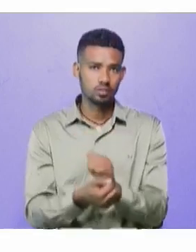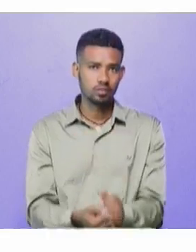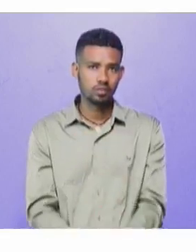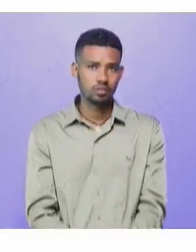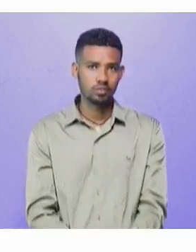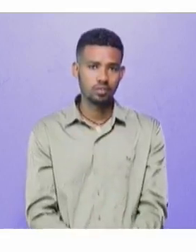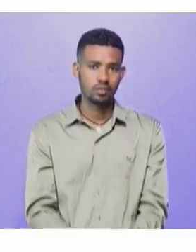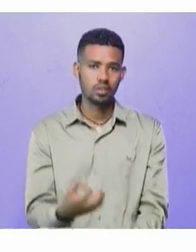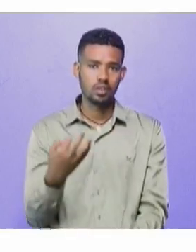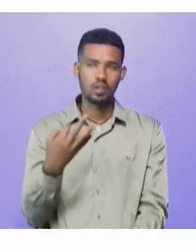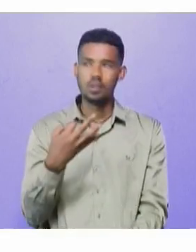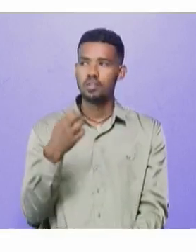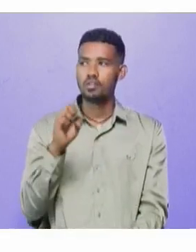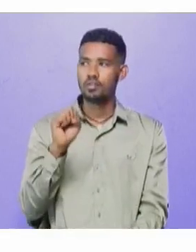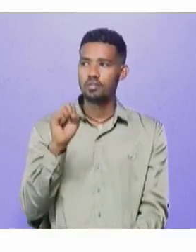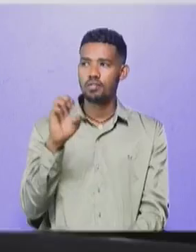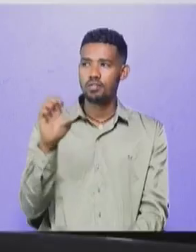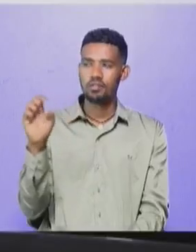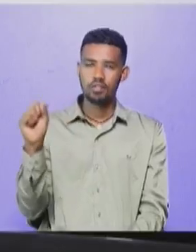feet.